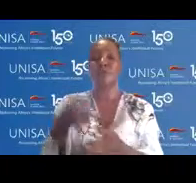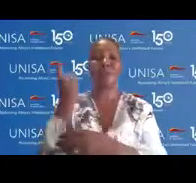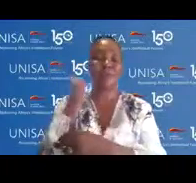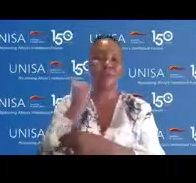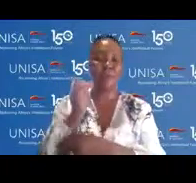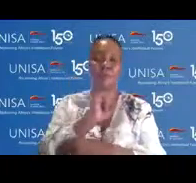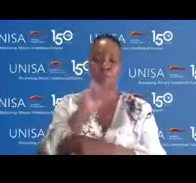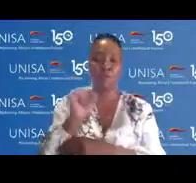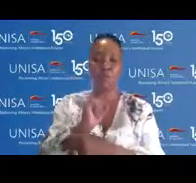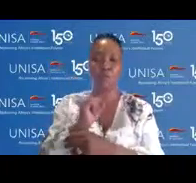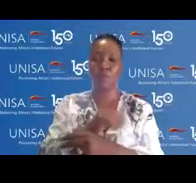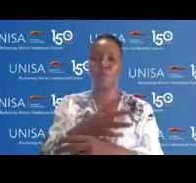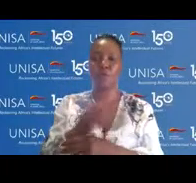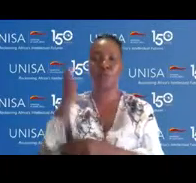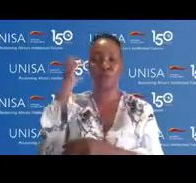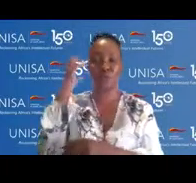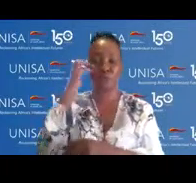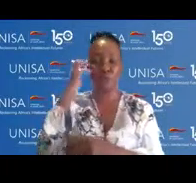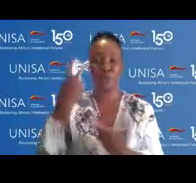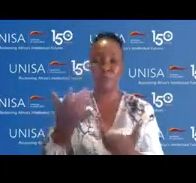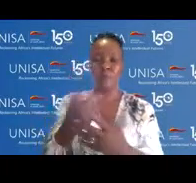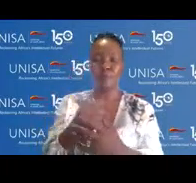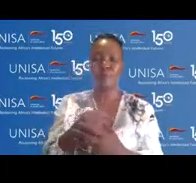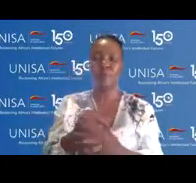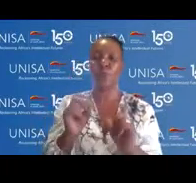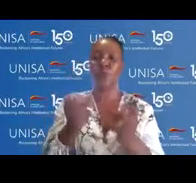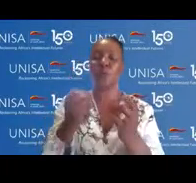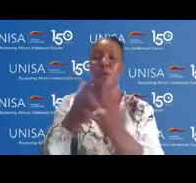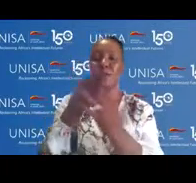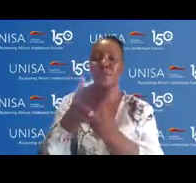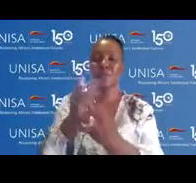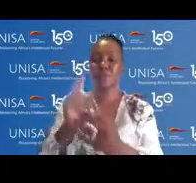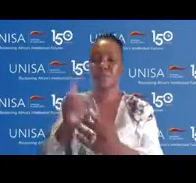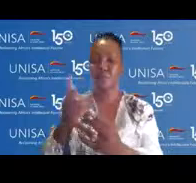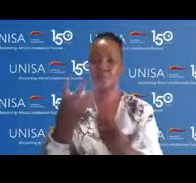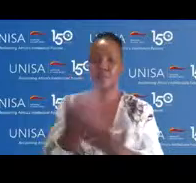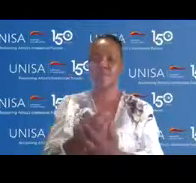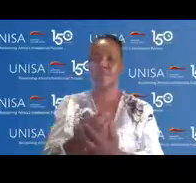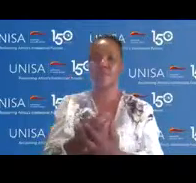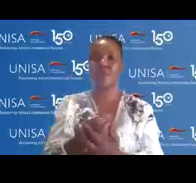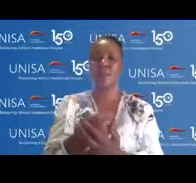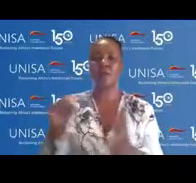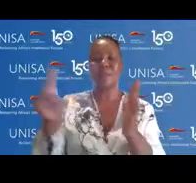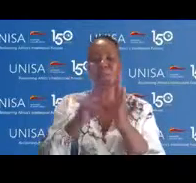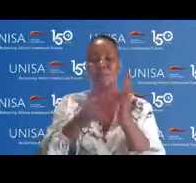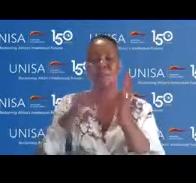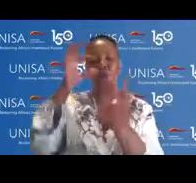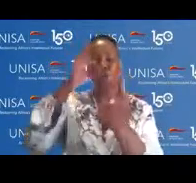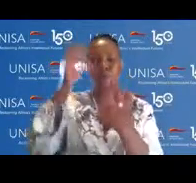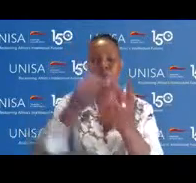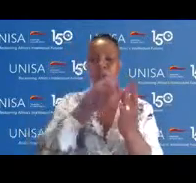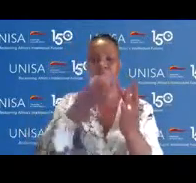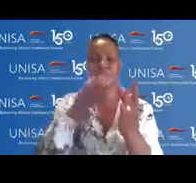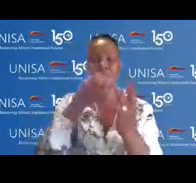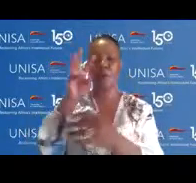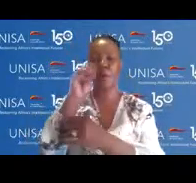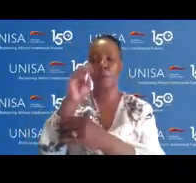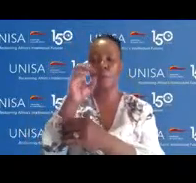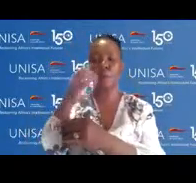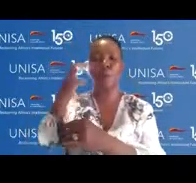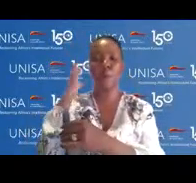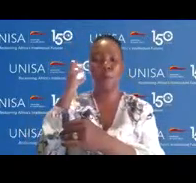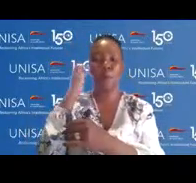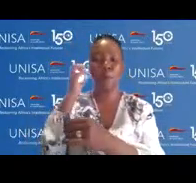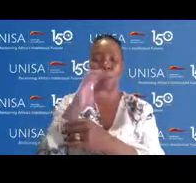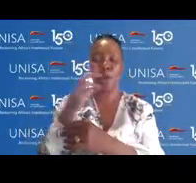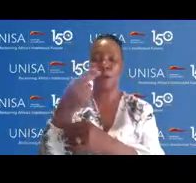can basically go to your quick access again, and then you'll see there's an option saying mobile hotspot. And immediately